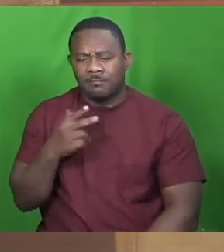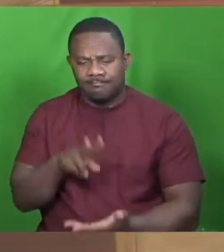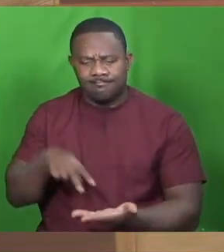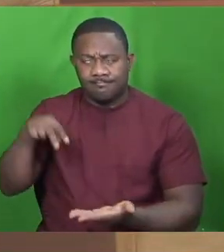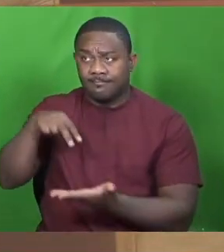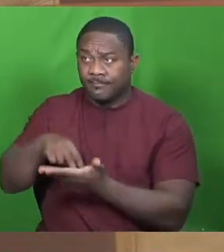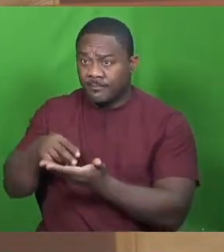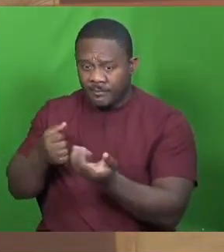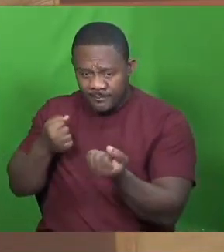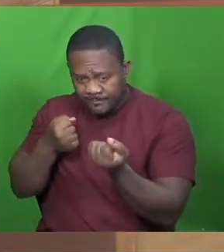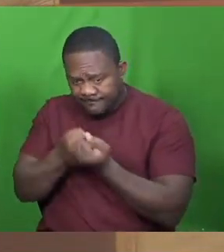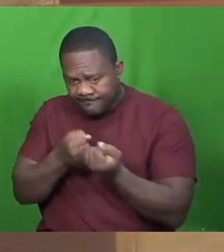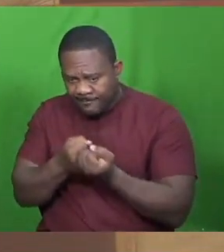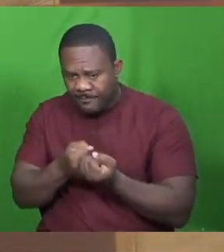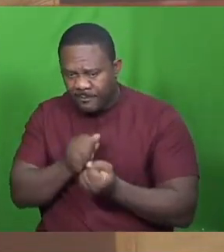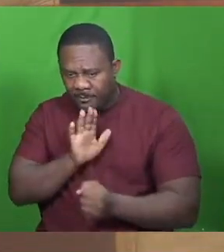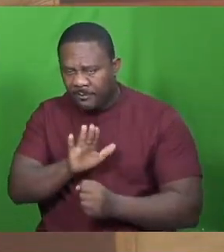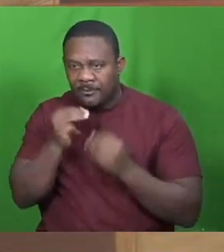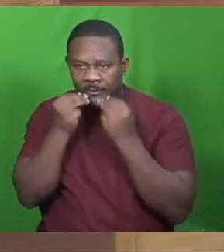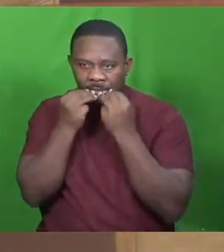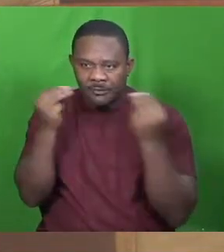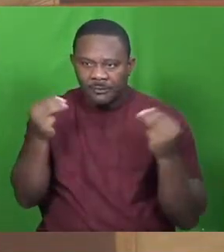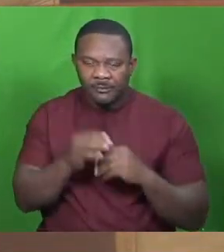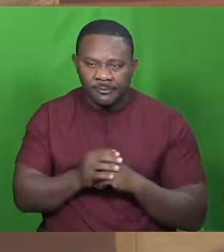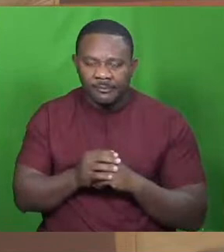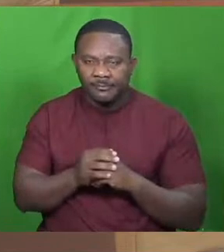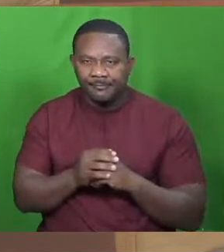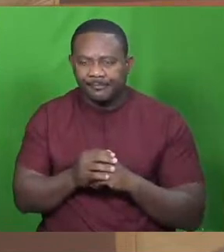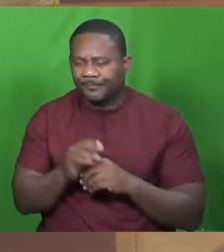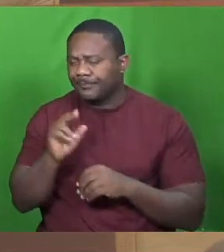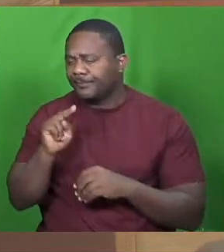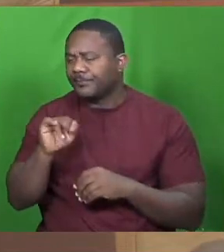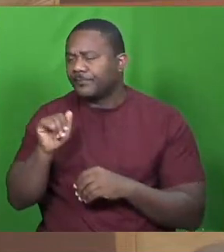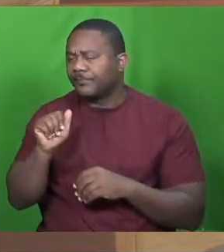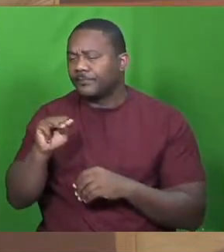Speaker, the Niamey Convention